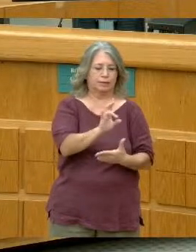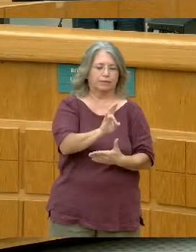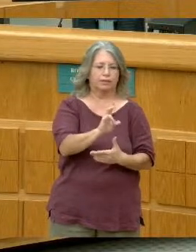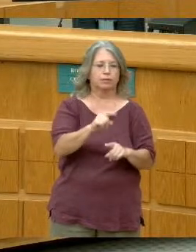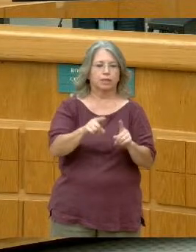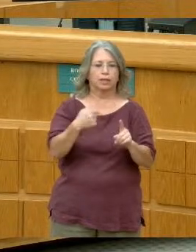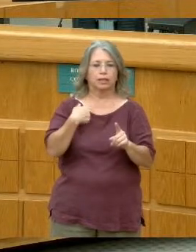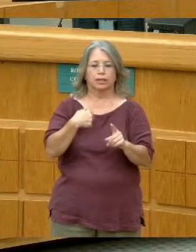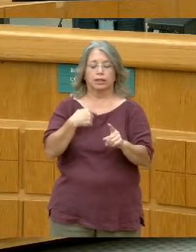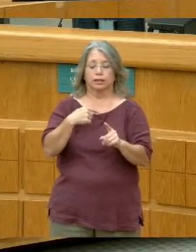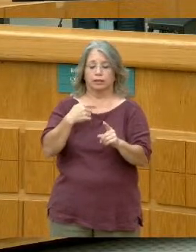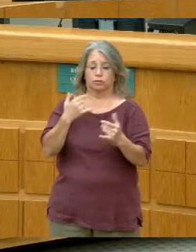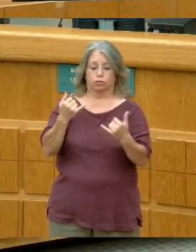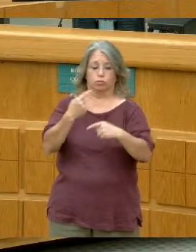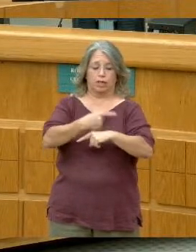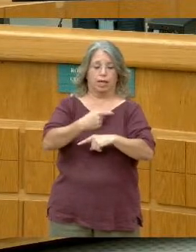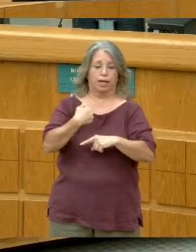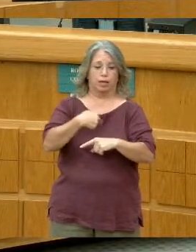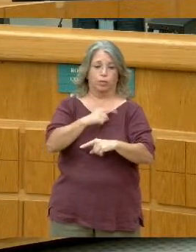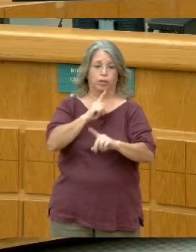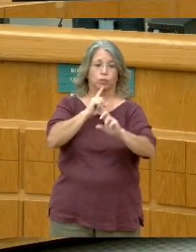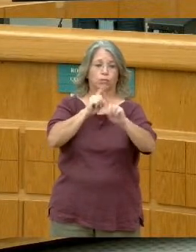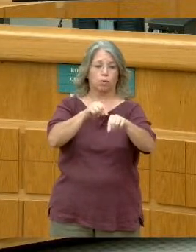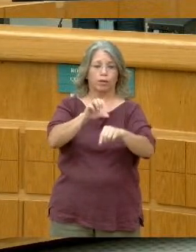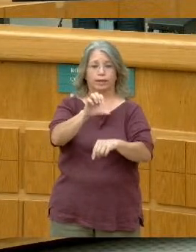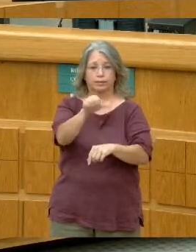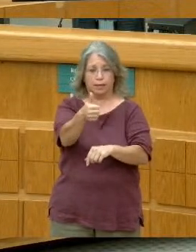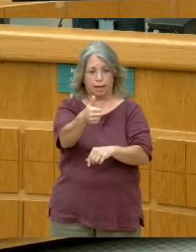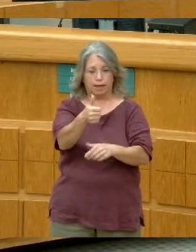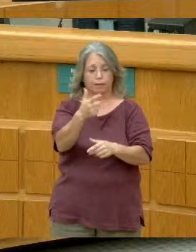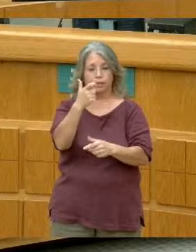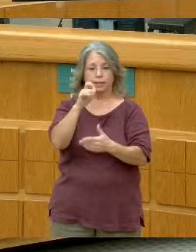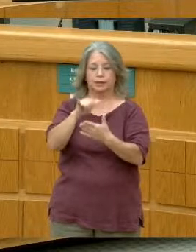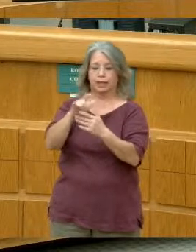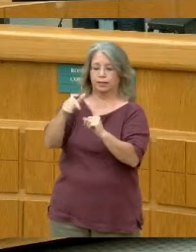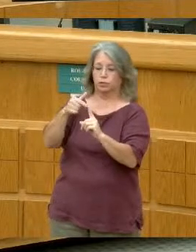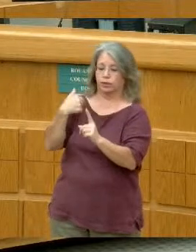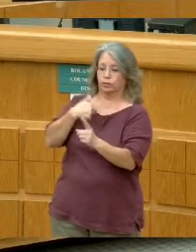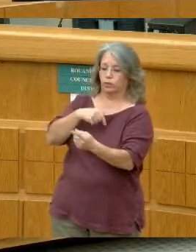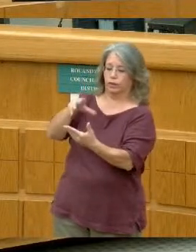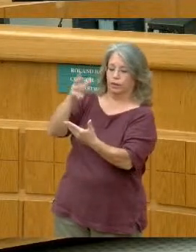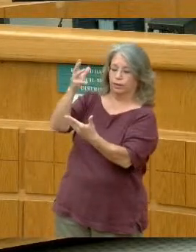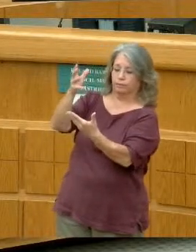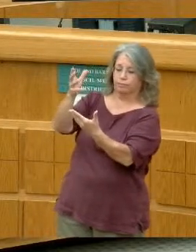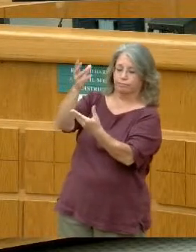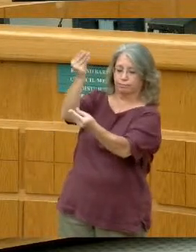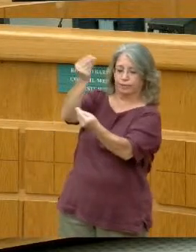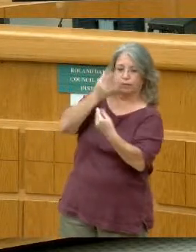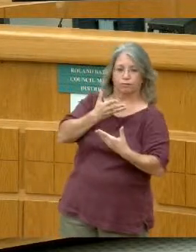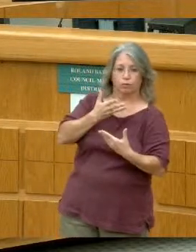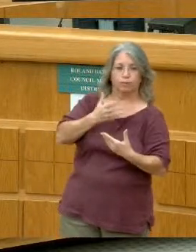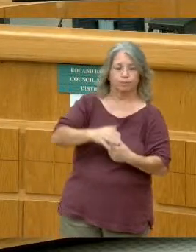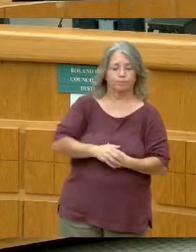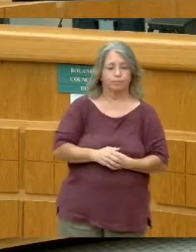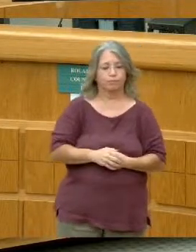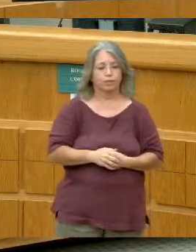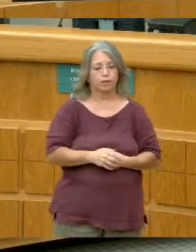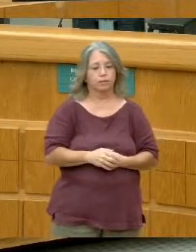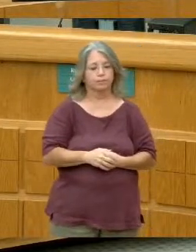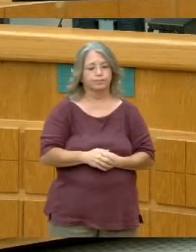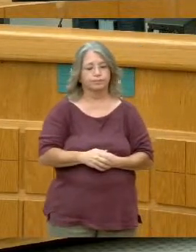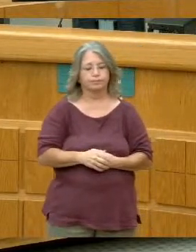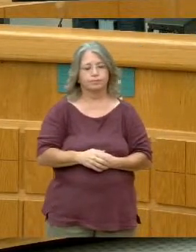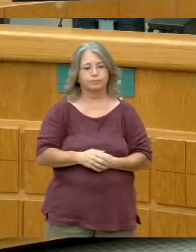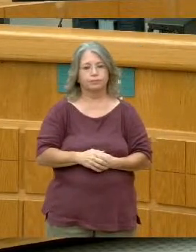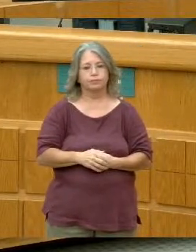everybody, the hospitals and other places tell us the number of deaths. So we had 166 yesterday, with